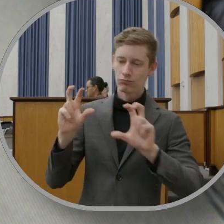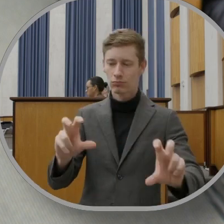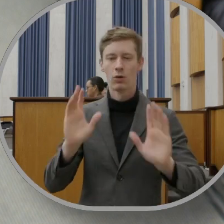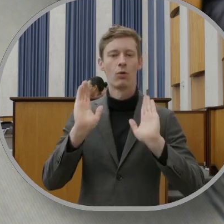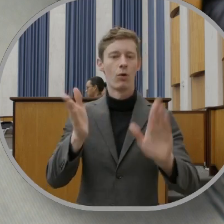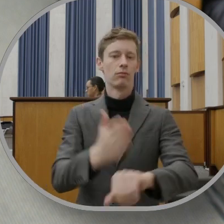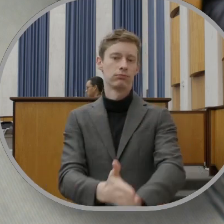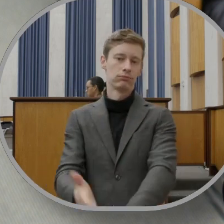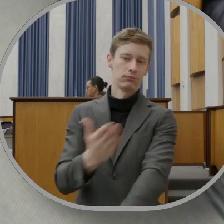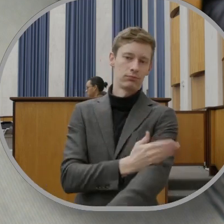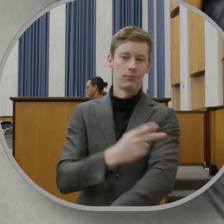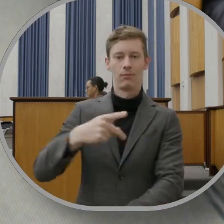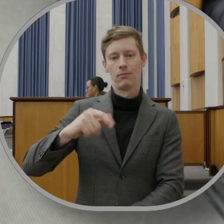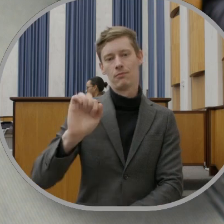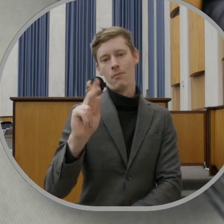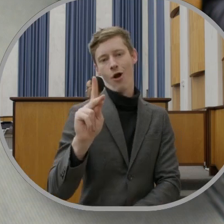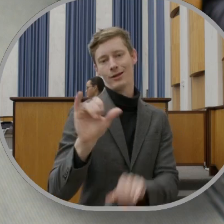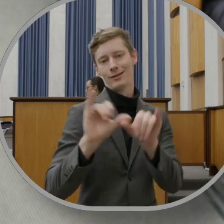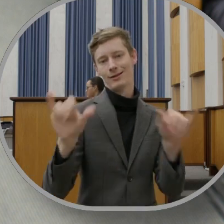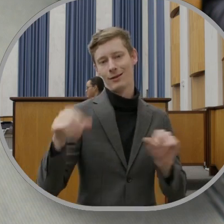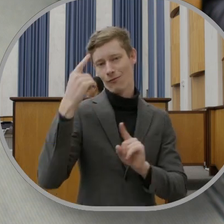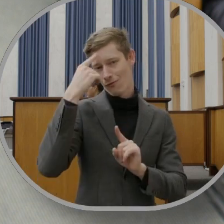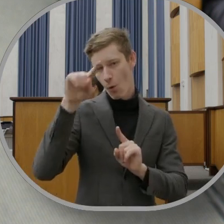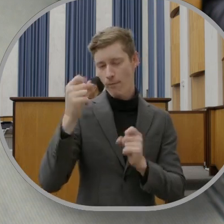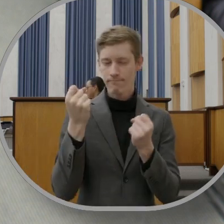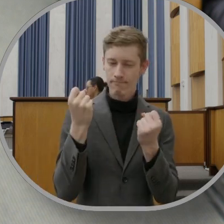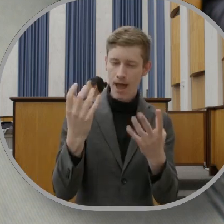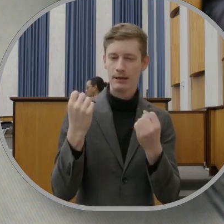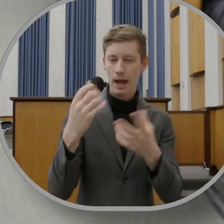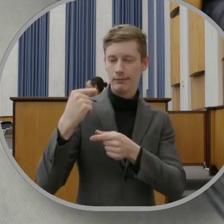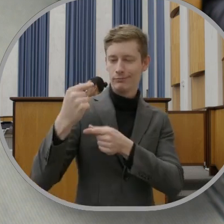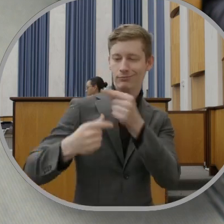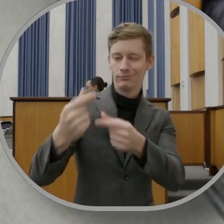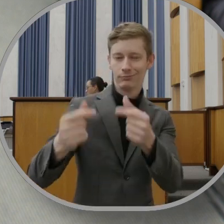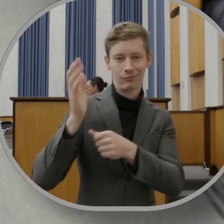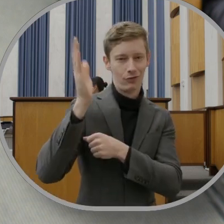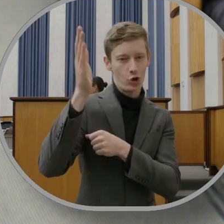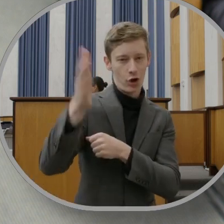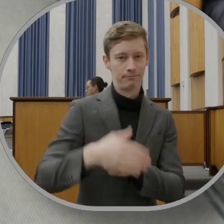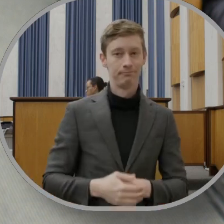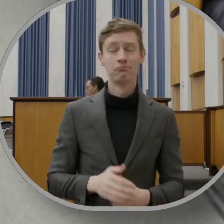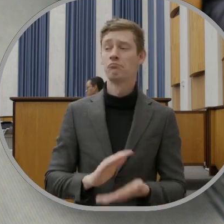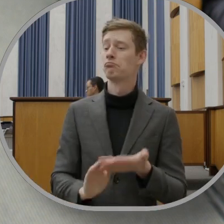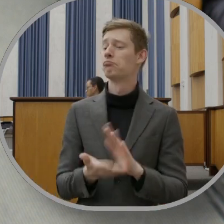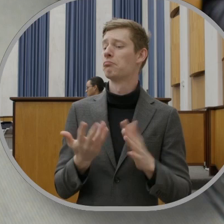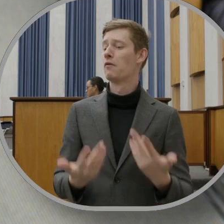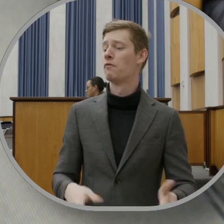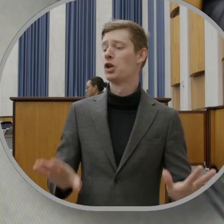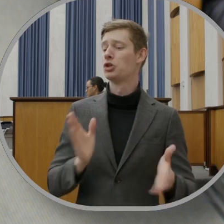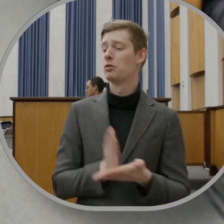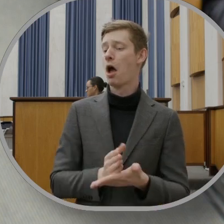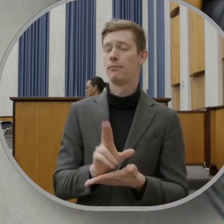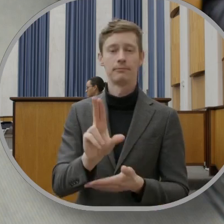for generations and generations to come. But we're not stopping there. I am proposing